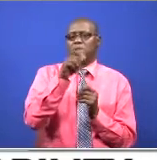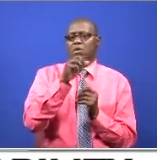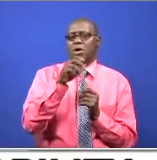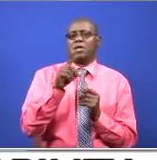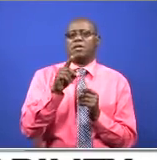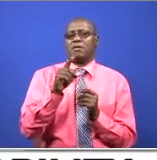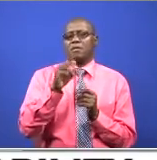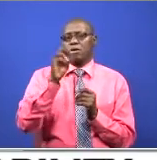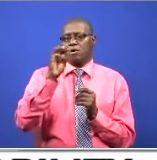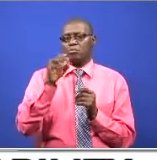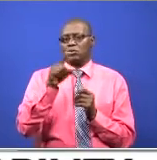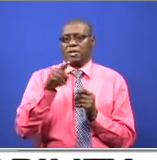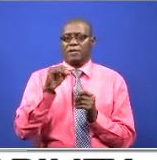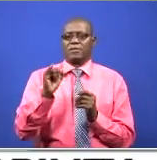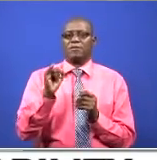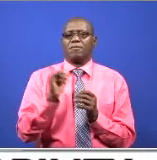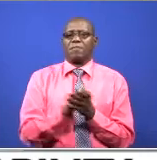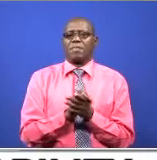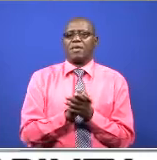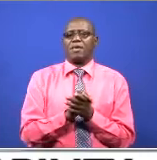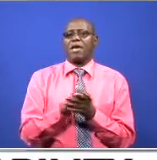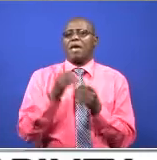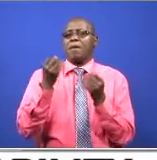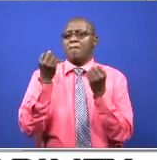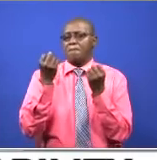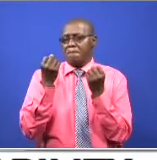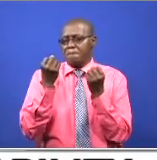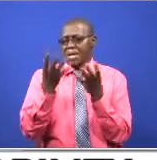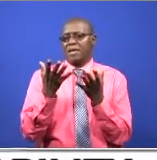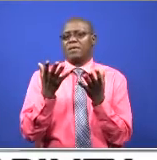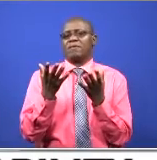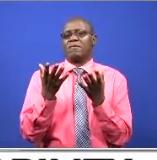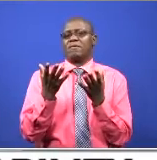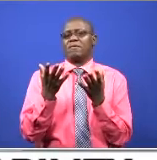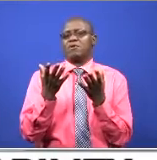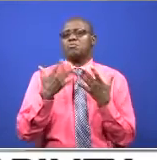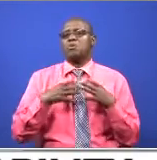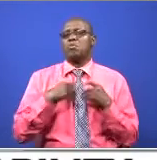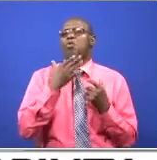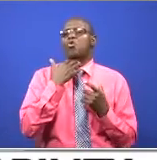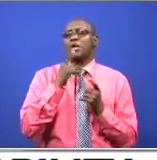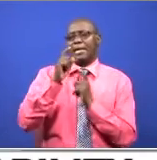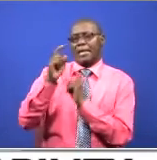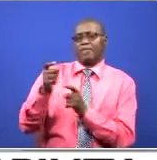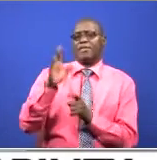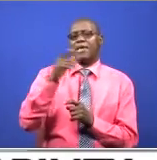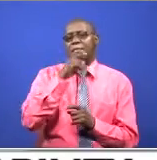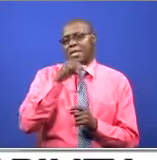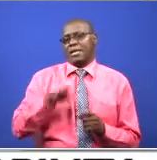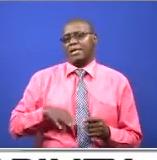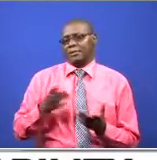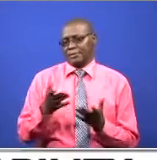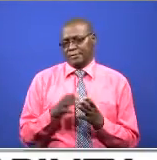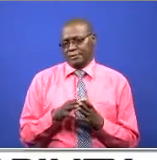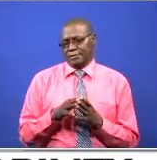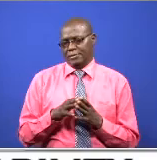8 out of 10 people want to settle their parent in one way or the other. Either upgrade the house they're in or settle them in a different